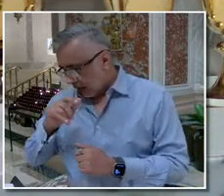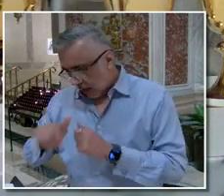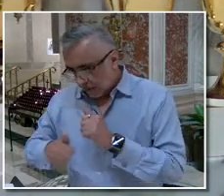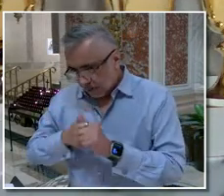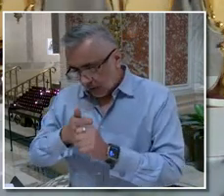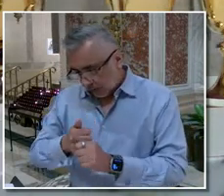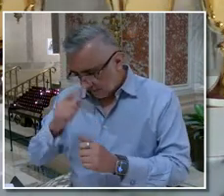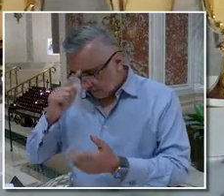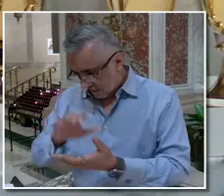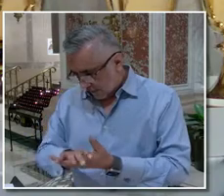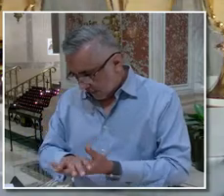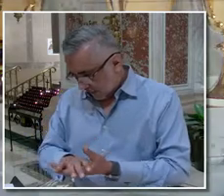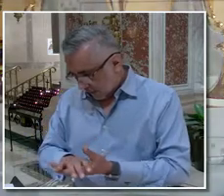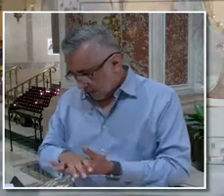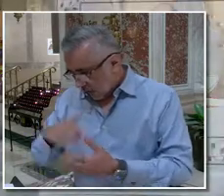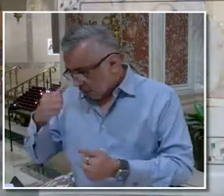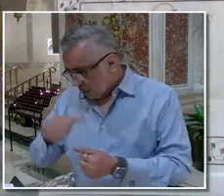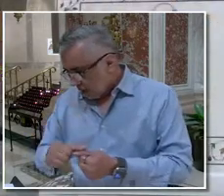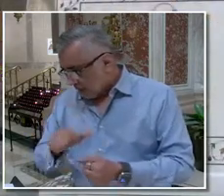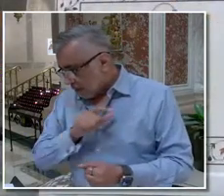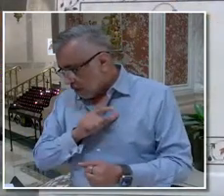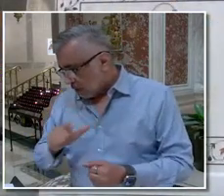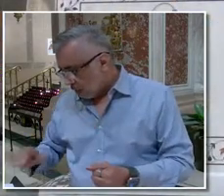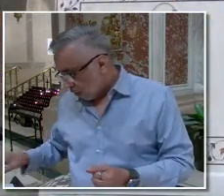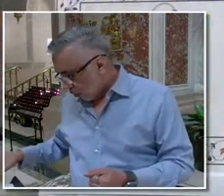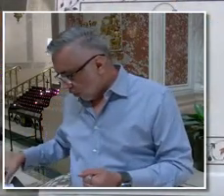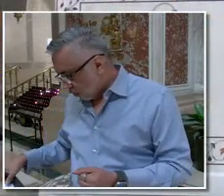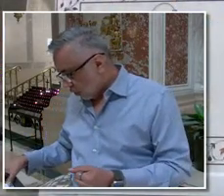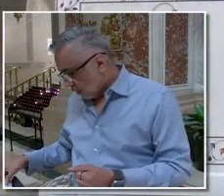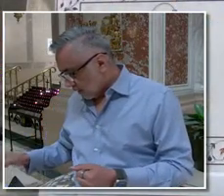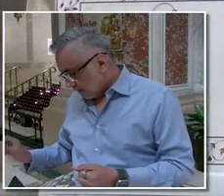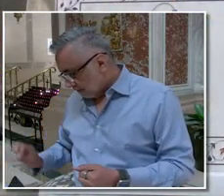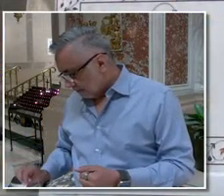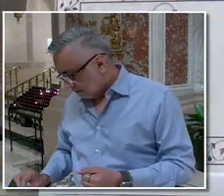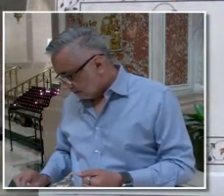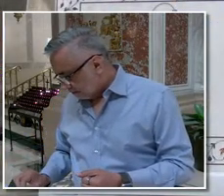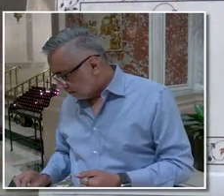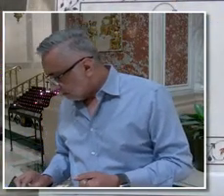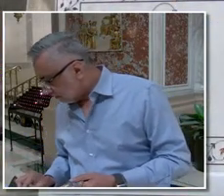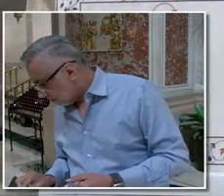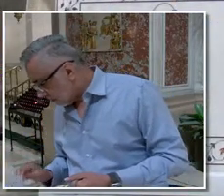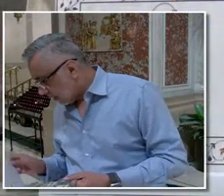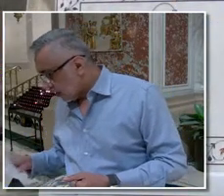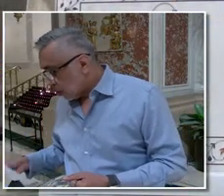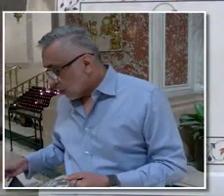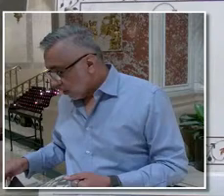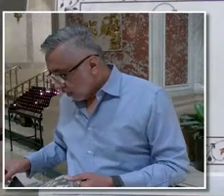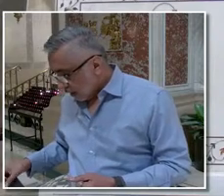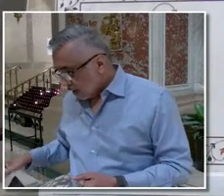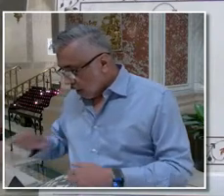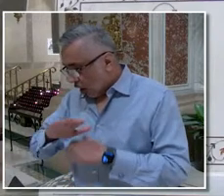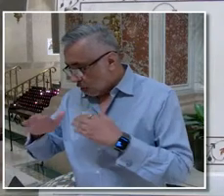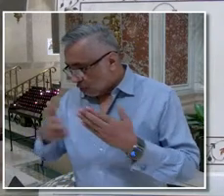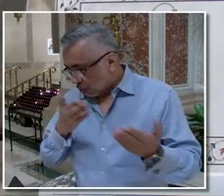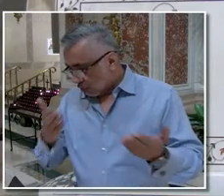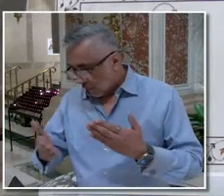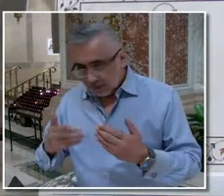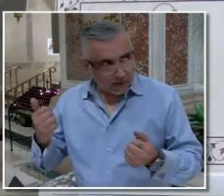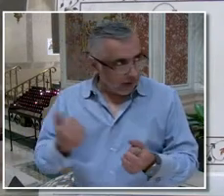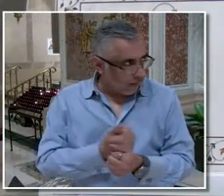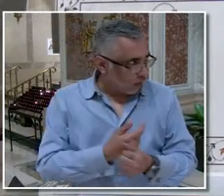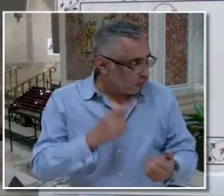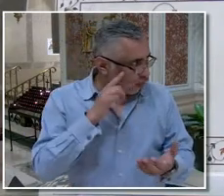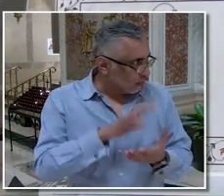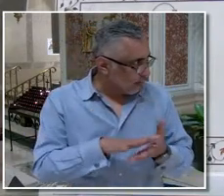faith. Remember, Lord, your servants, and all gathered here whose faith